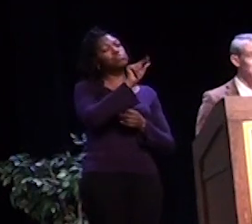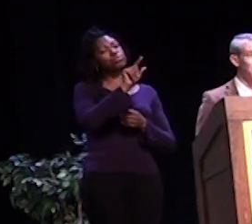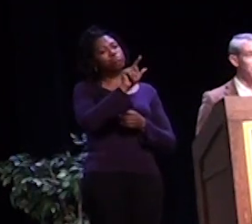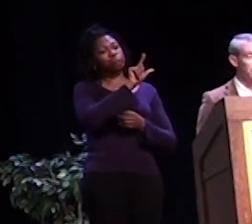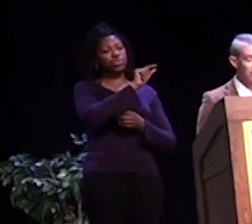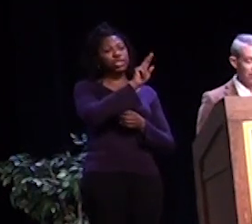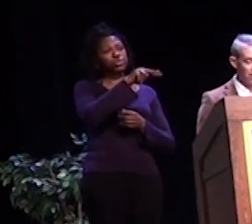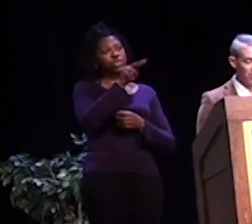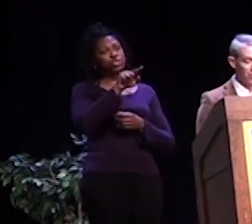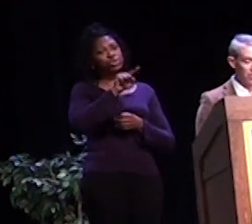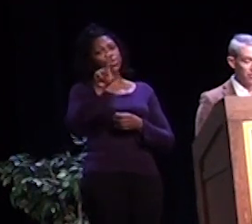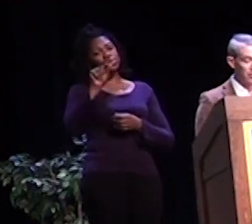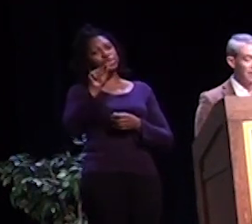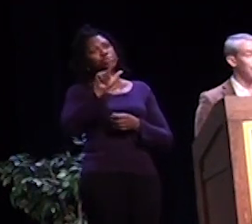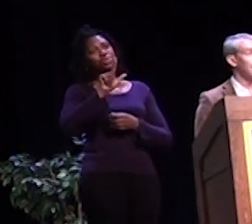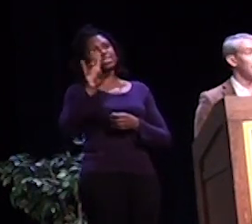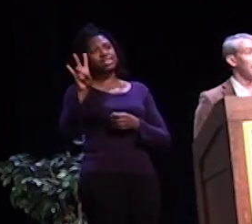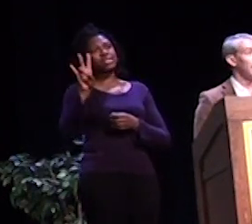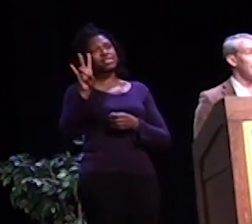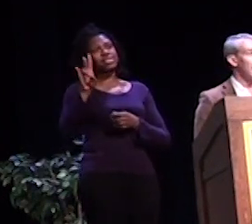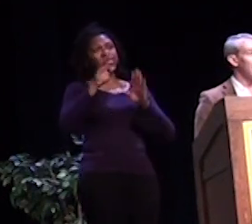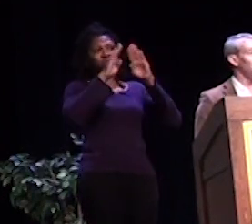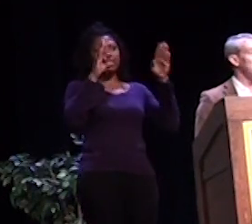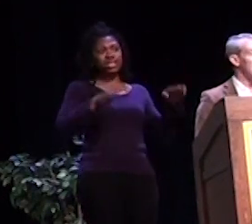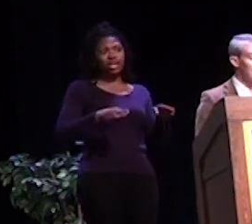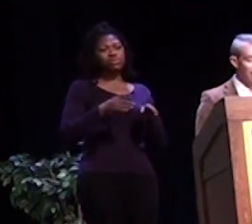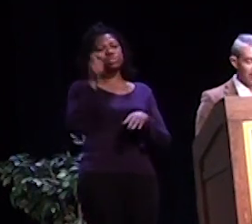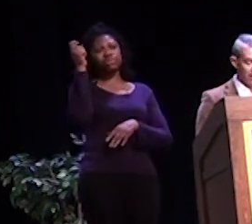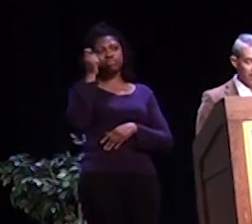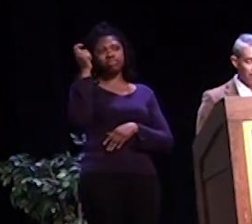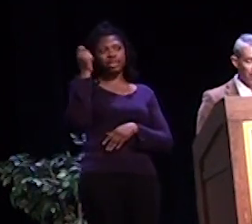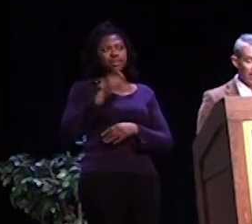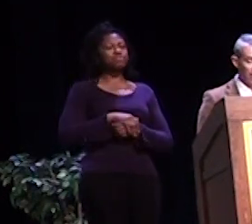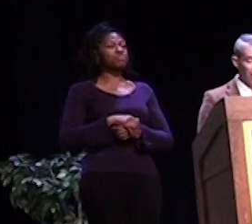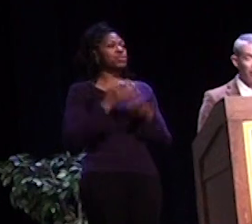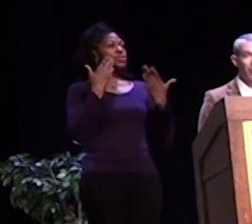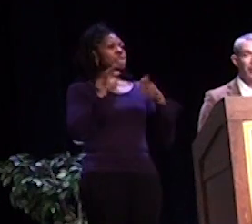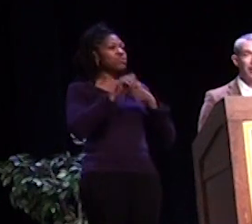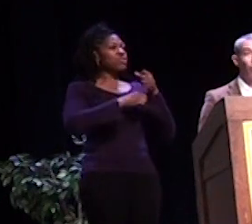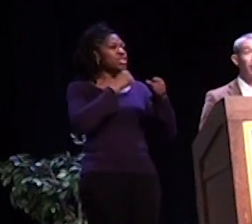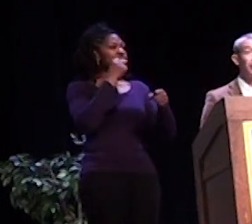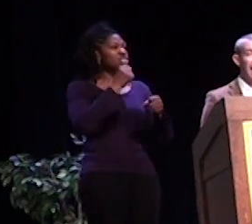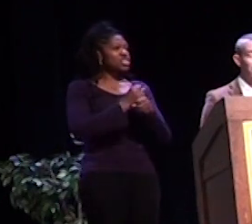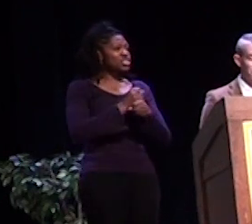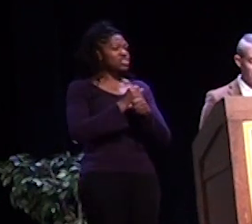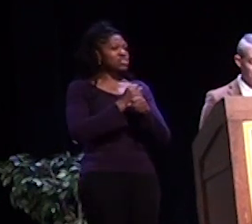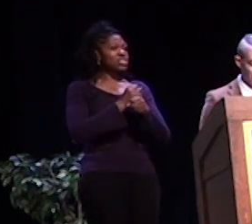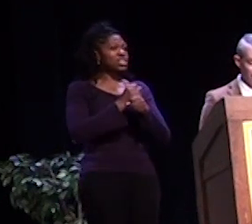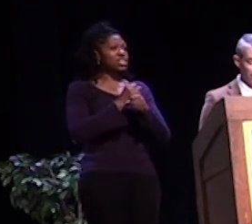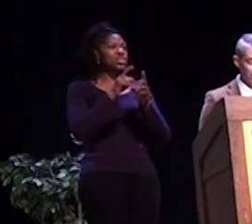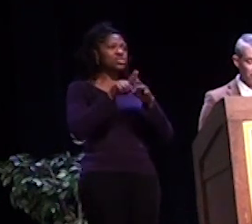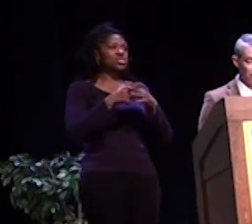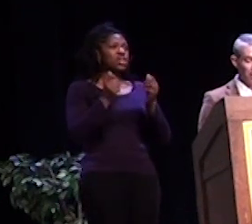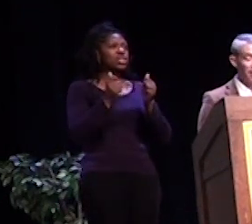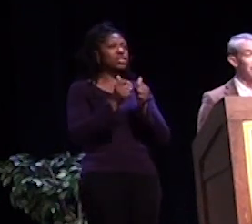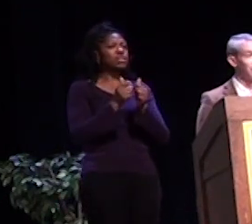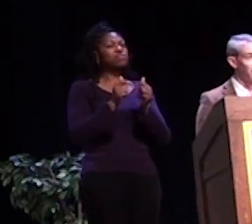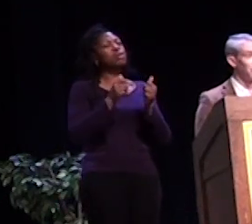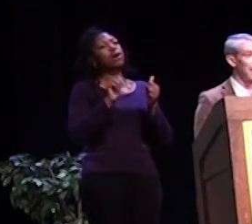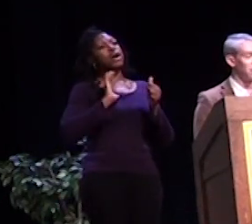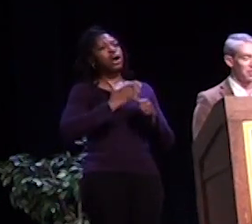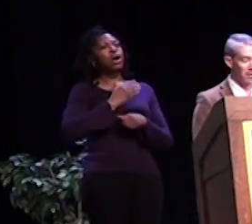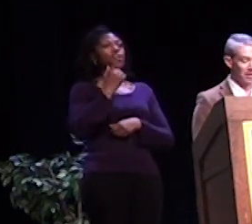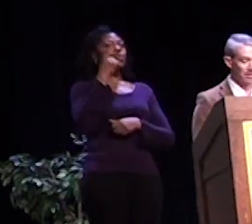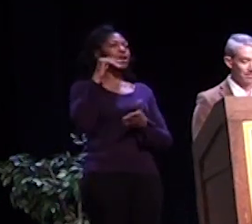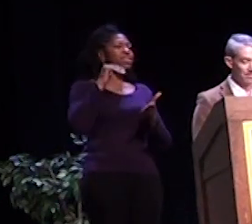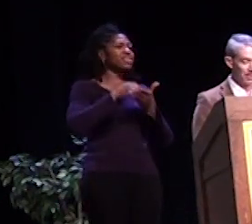very first in the city of San Antonio's history. And we ended the year breaking ground on the 1,000th unit supported by the